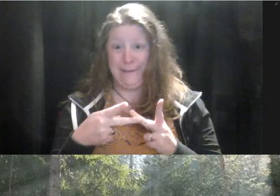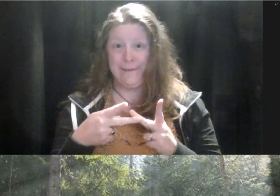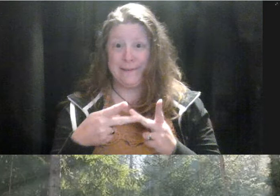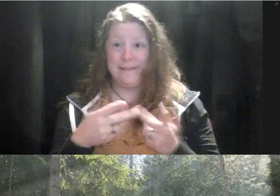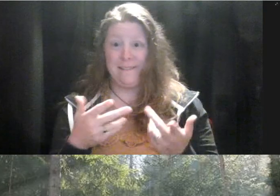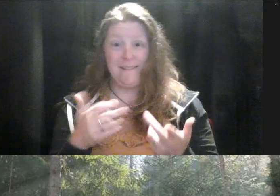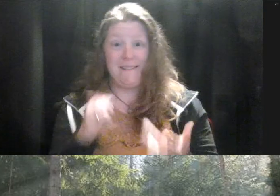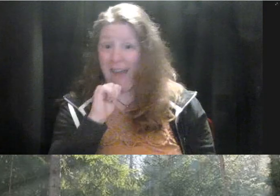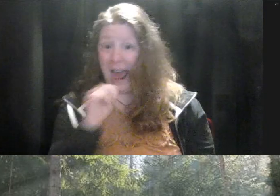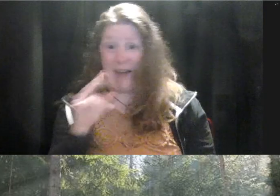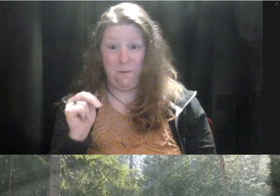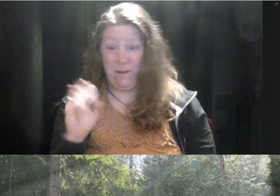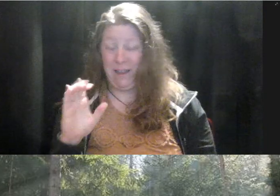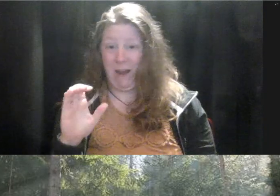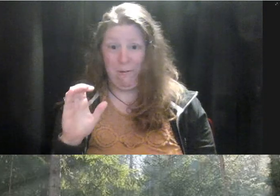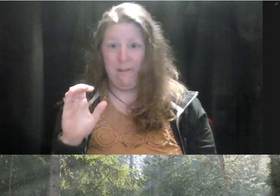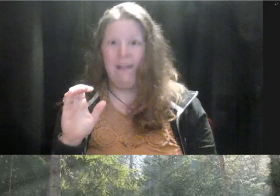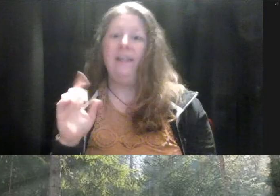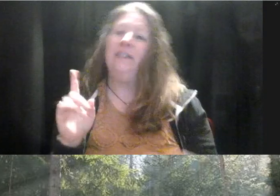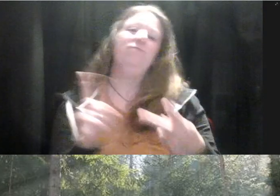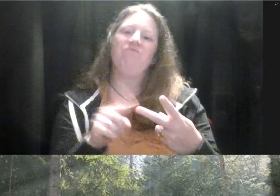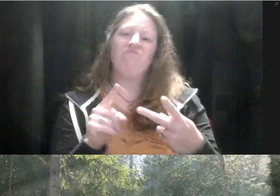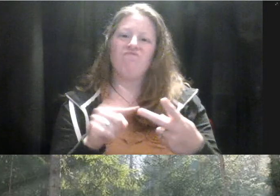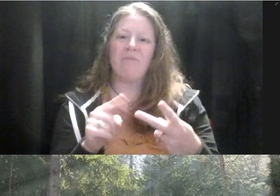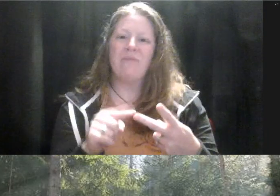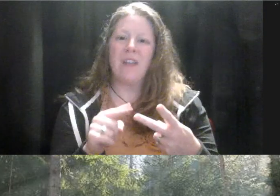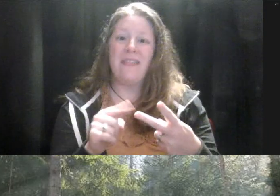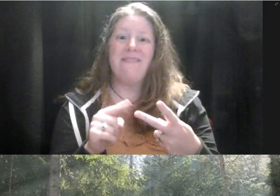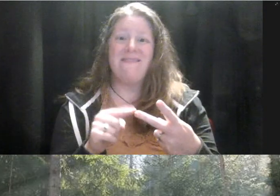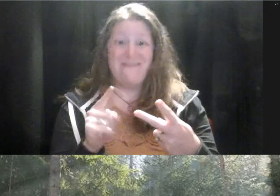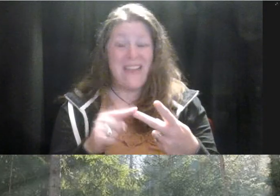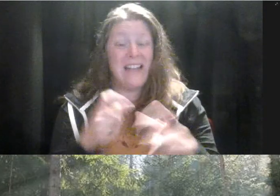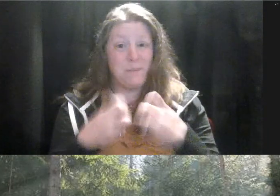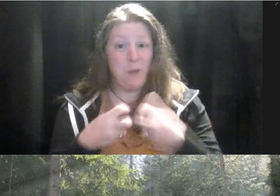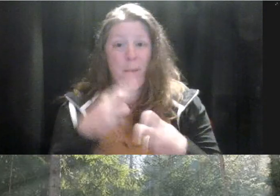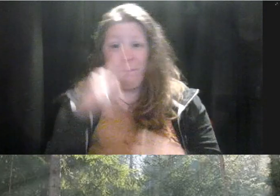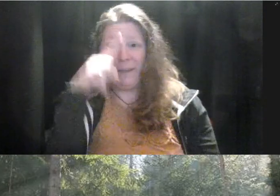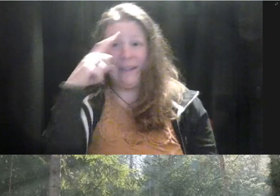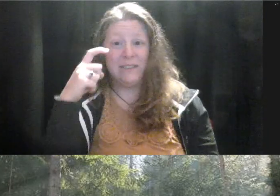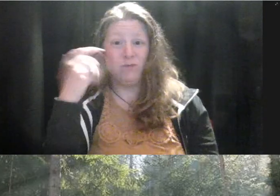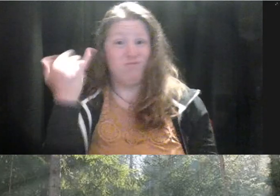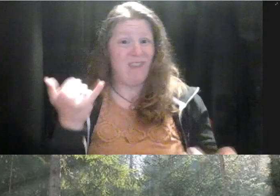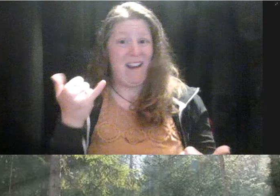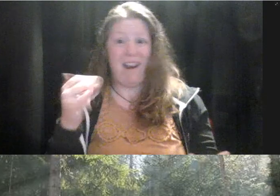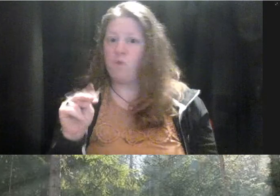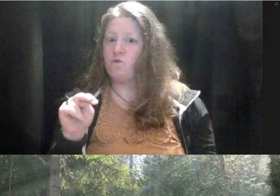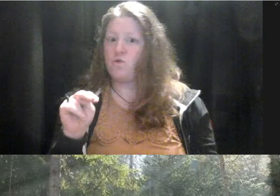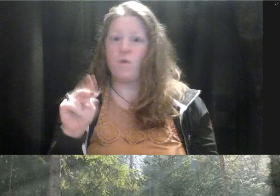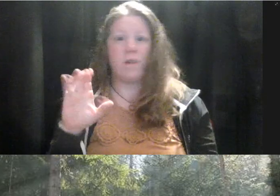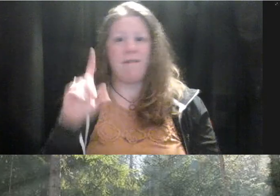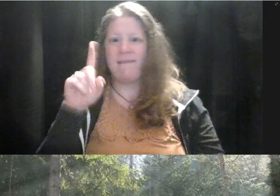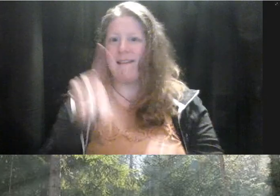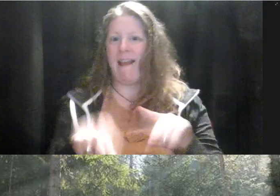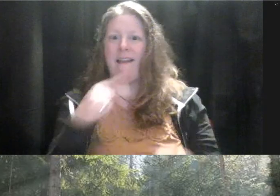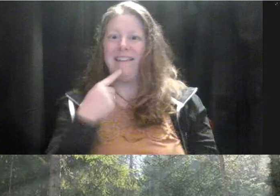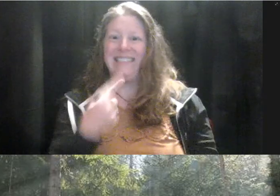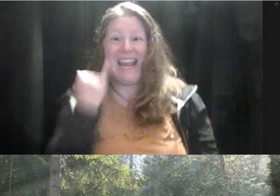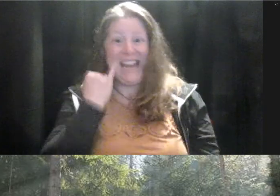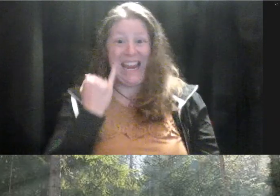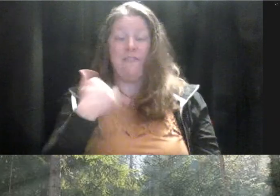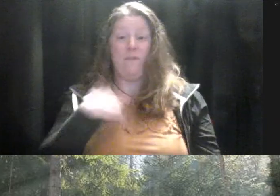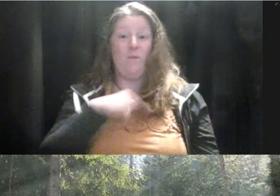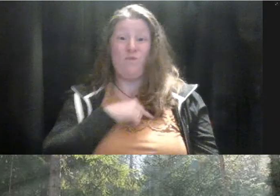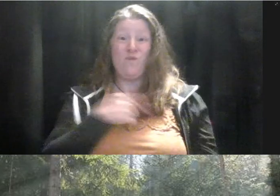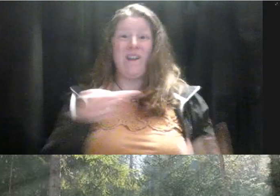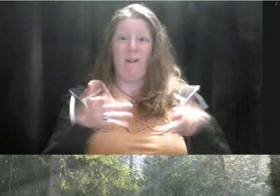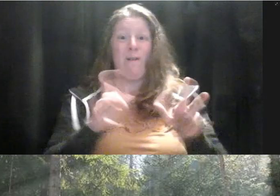other places, not North Carolina. So this is a problem because right now, North